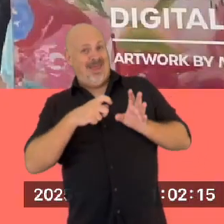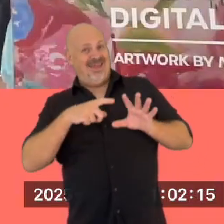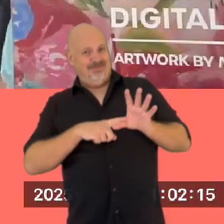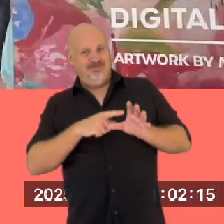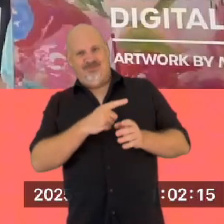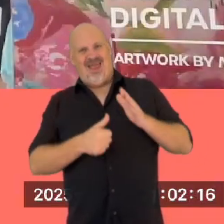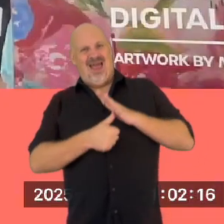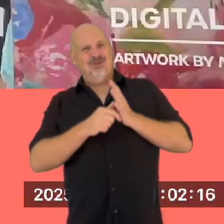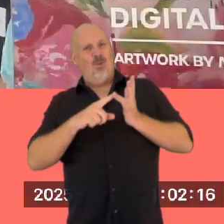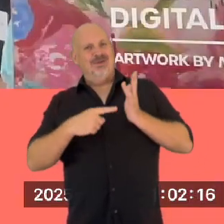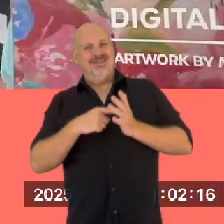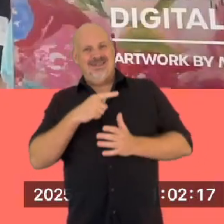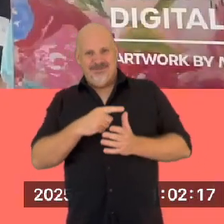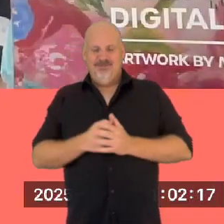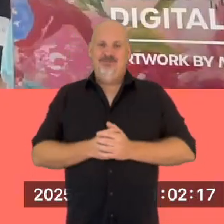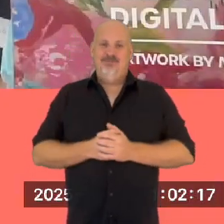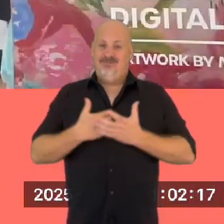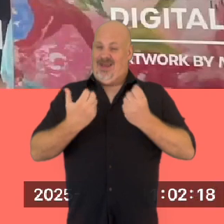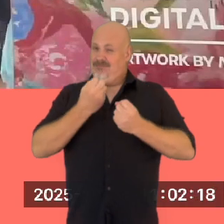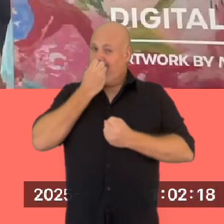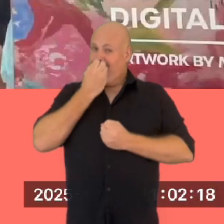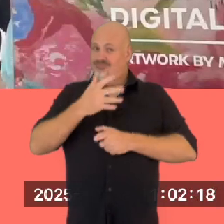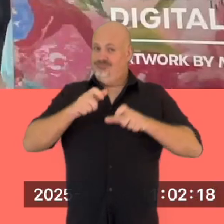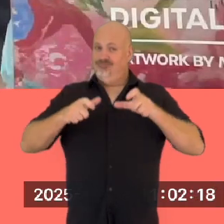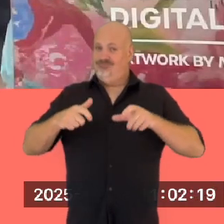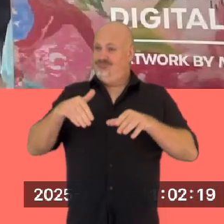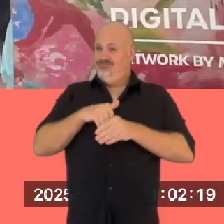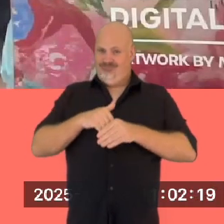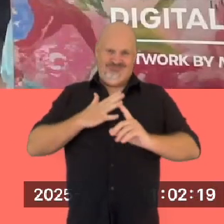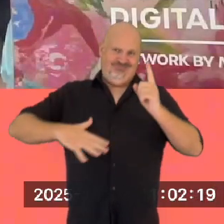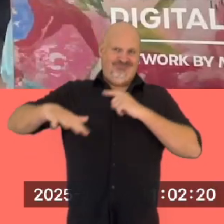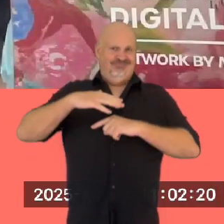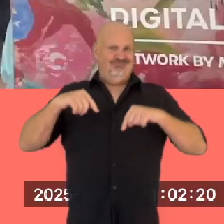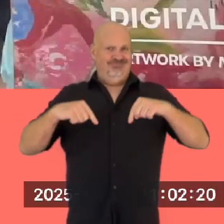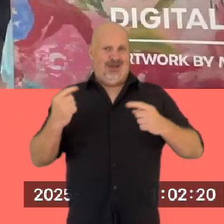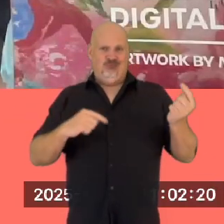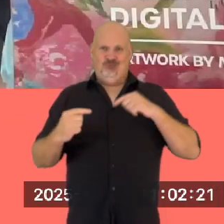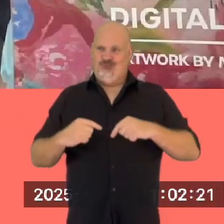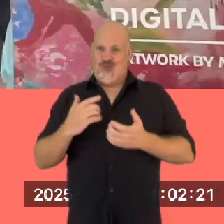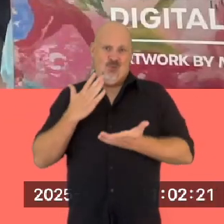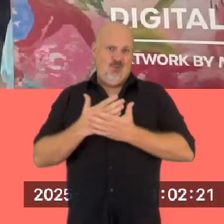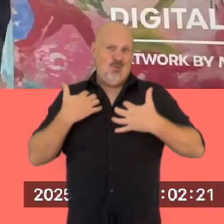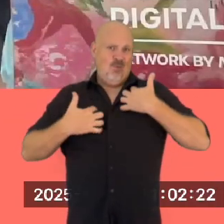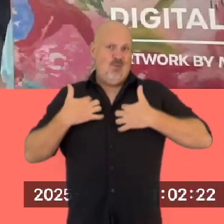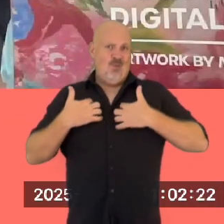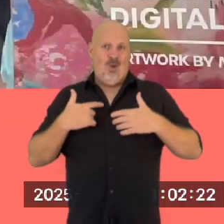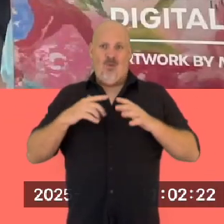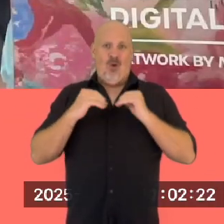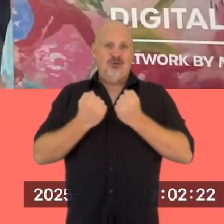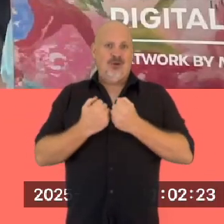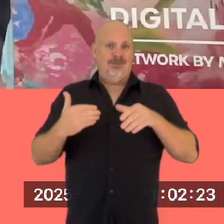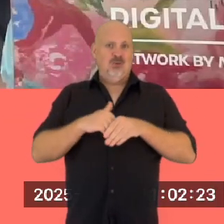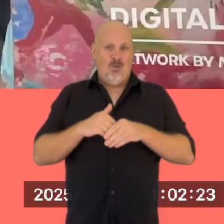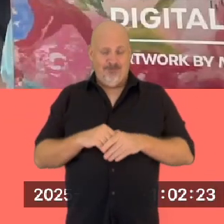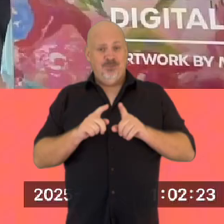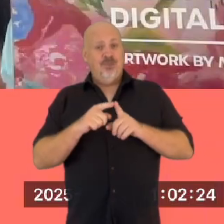room. I'm here with Becky, the head OT, and we've got a great group of participants from across the trust who are all really excited